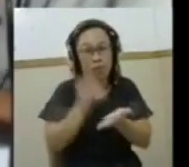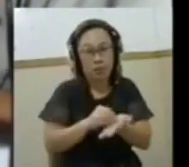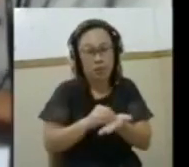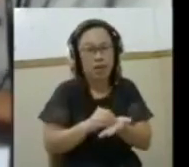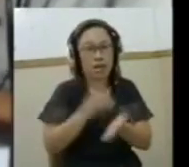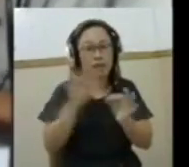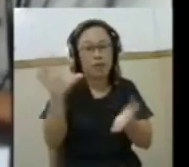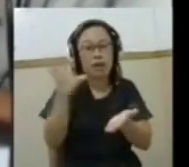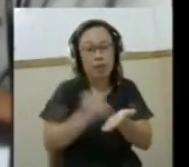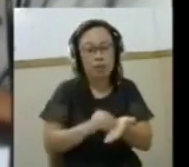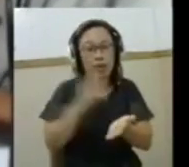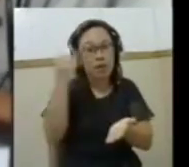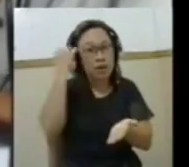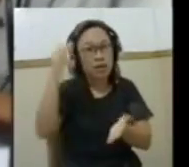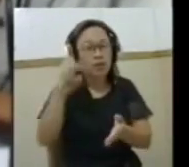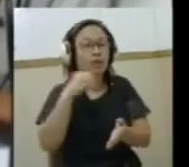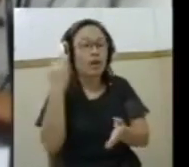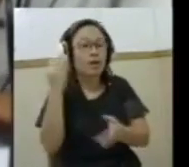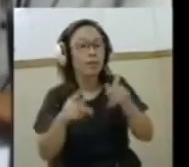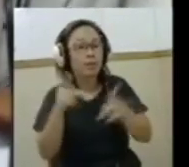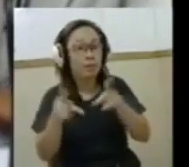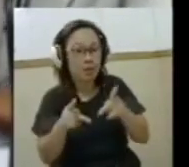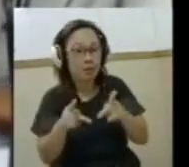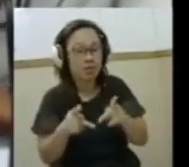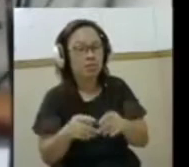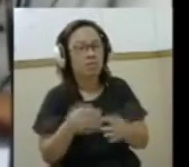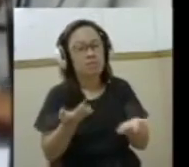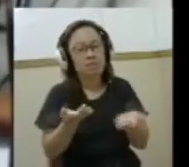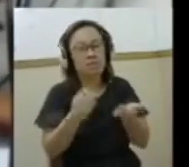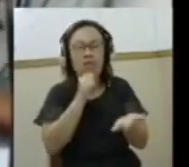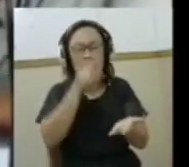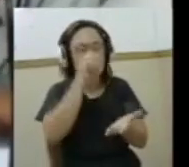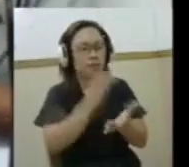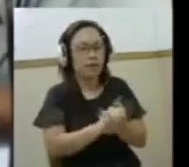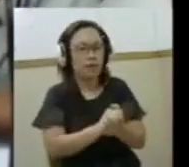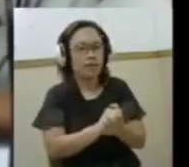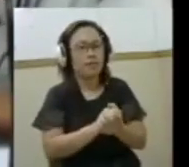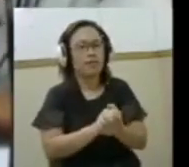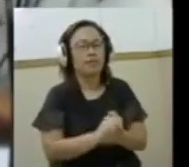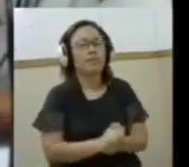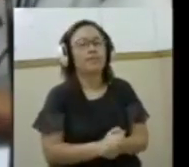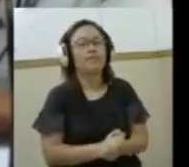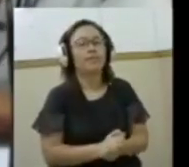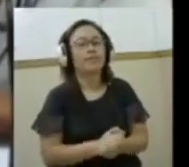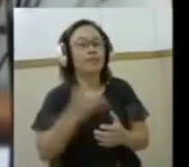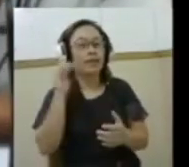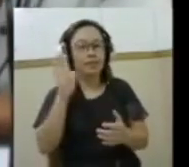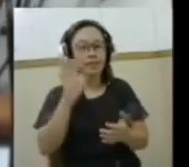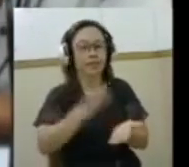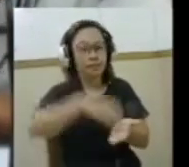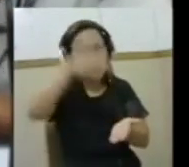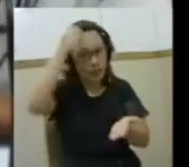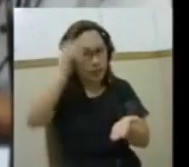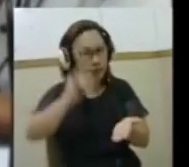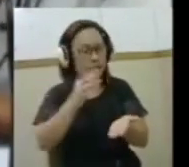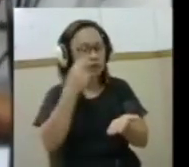When your research is good though, people are more likely to pay attention. Exactly, Ma'am Ans. Number 5, learners, please